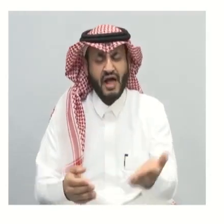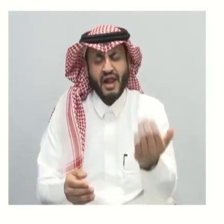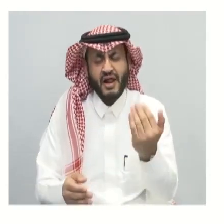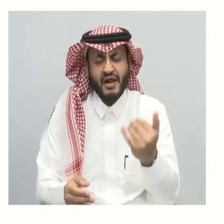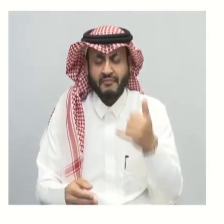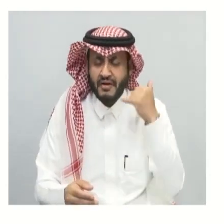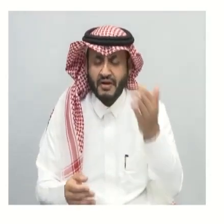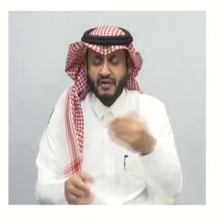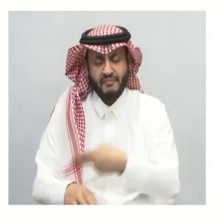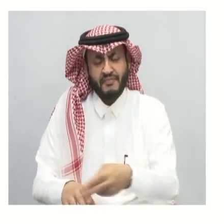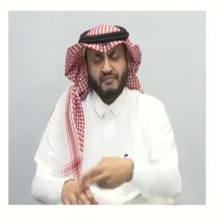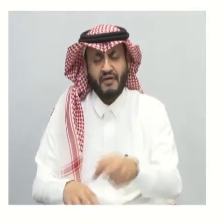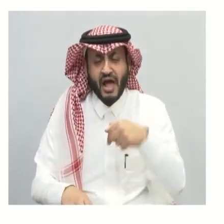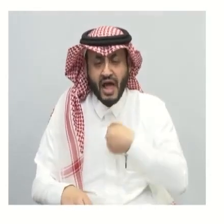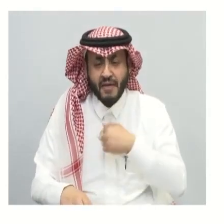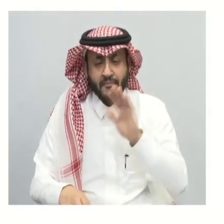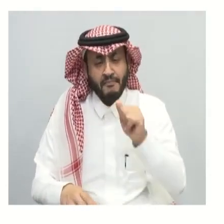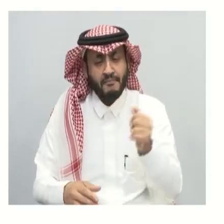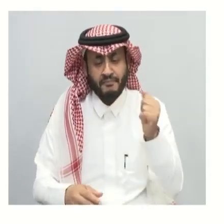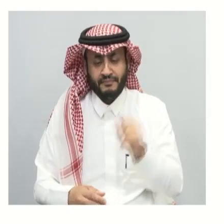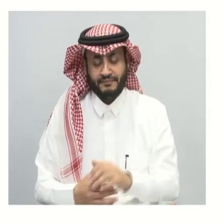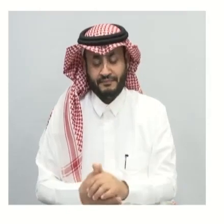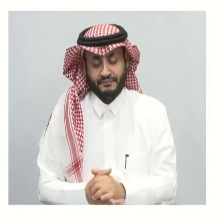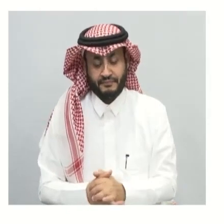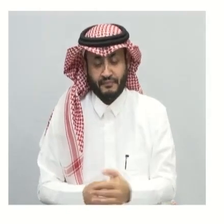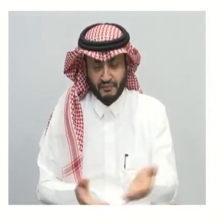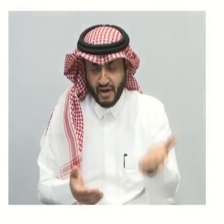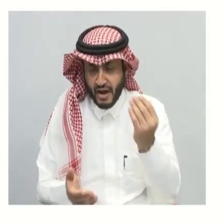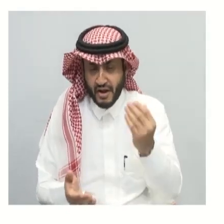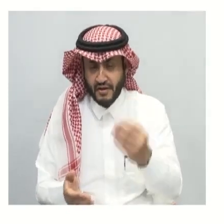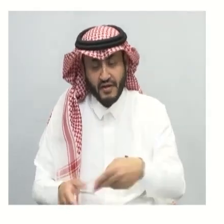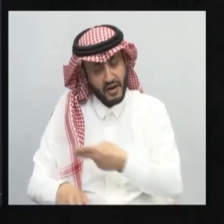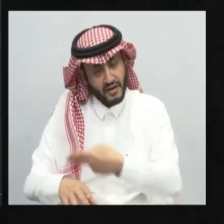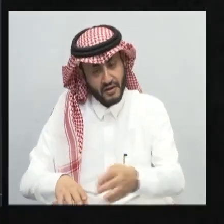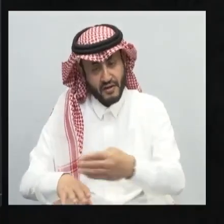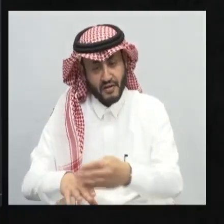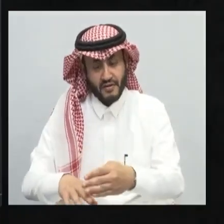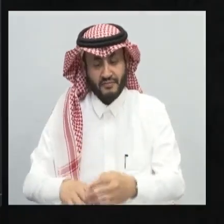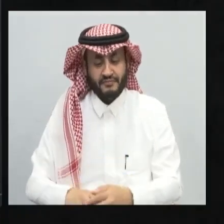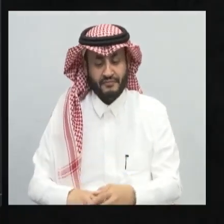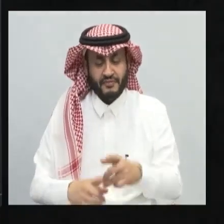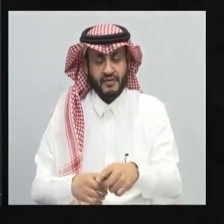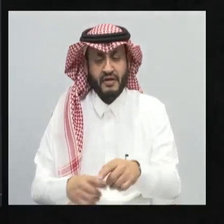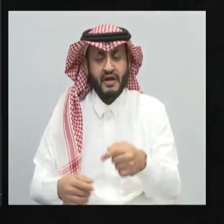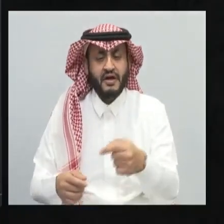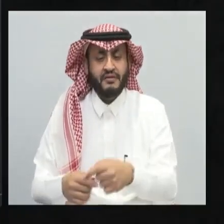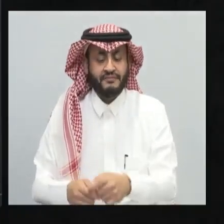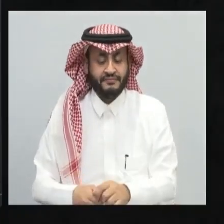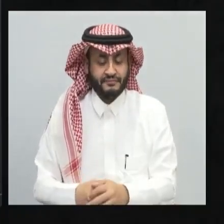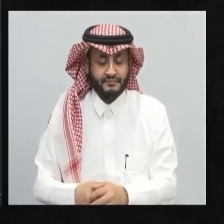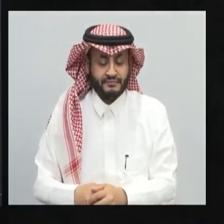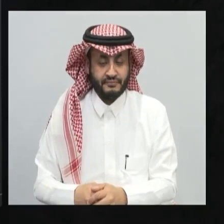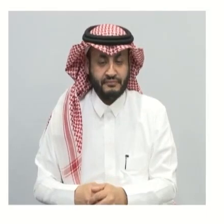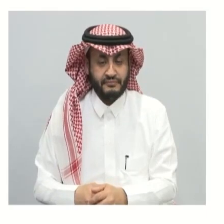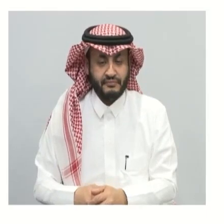room for me. Then I called someone and they cleaned it for me. I will say she had